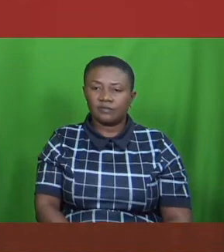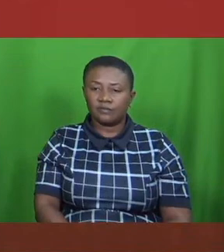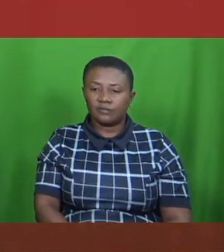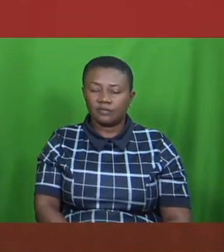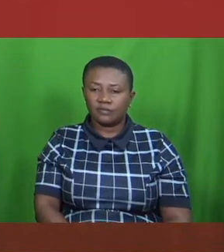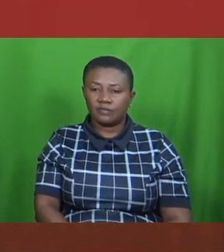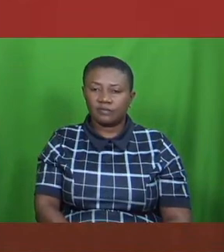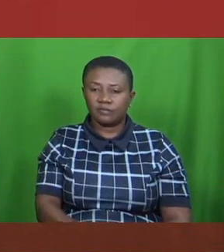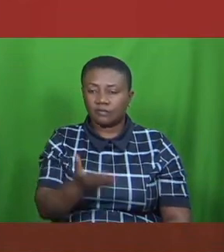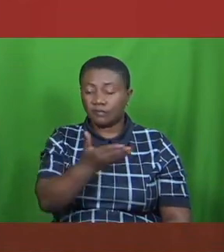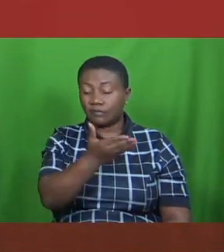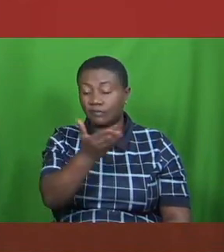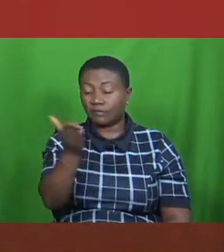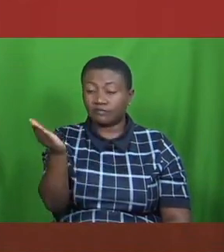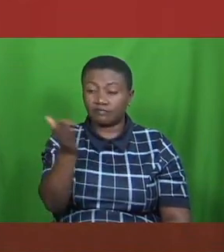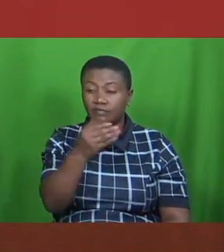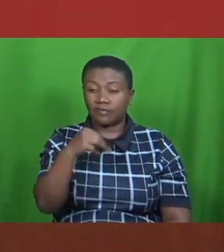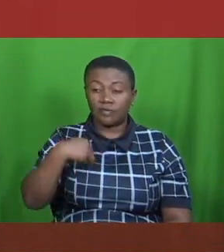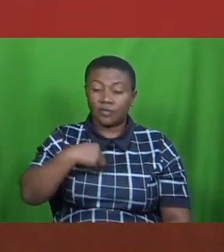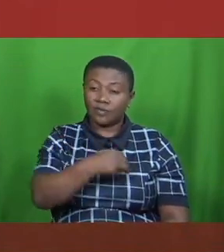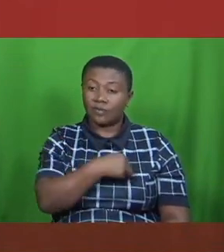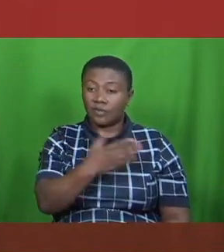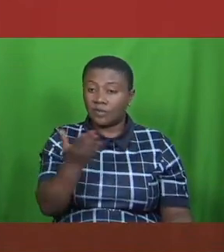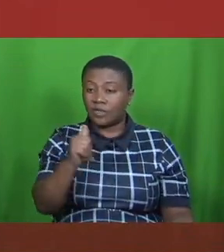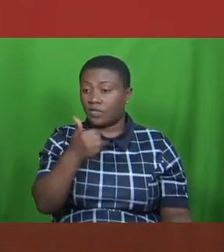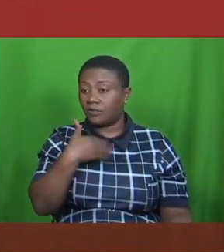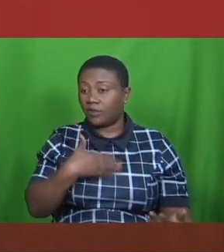Yes, honorable members, any comments? Yes.